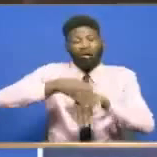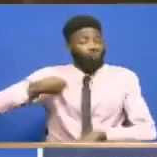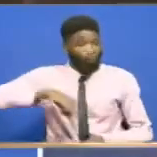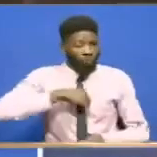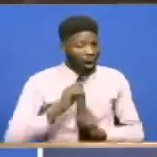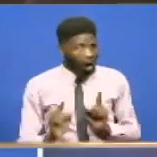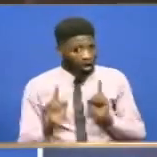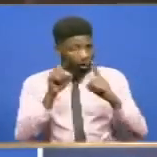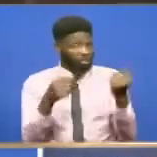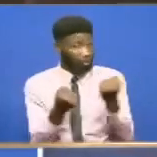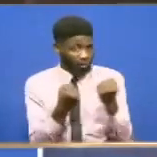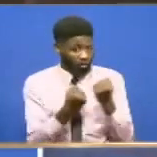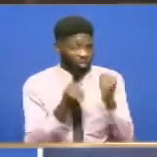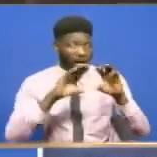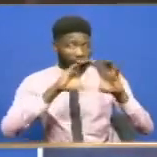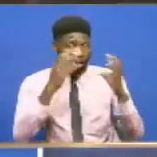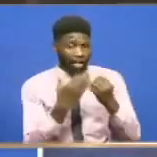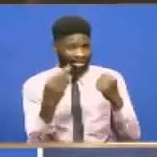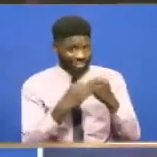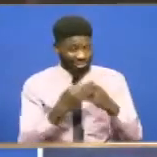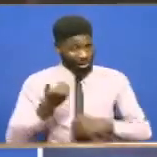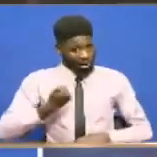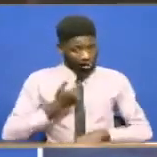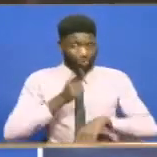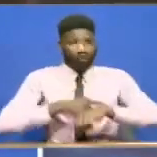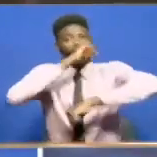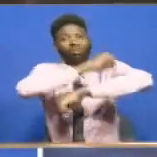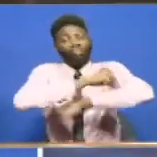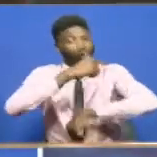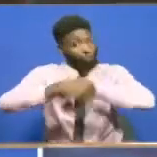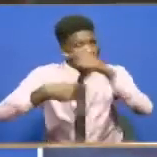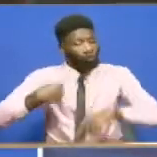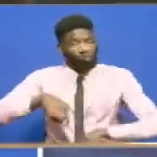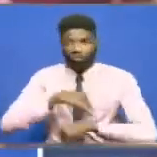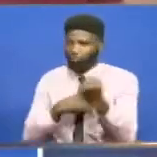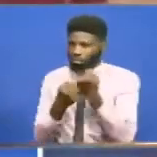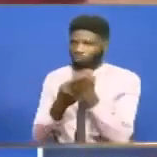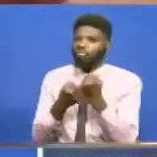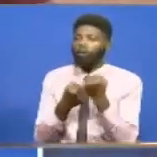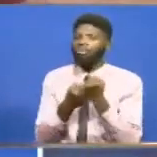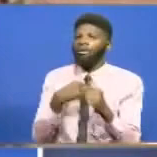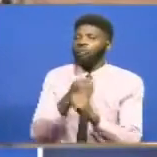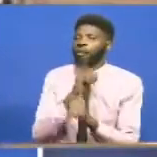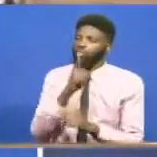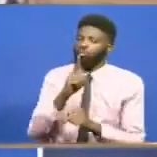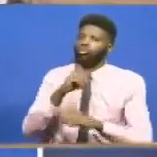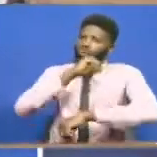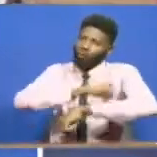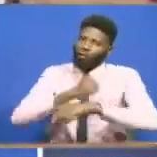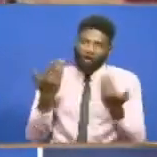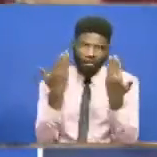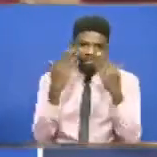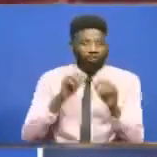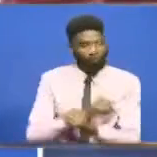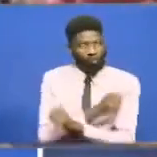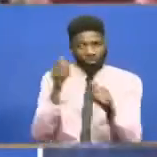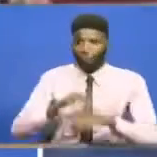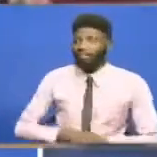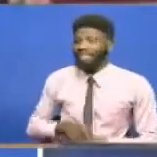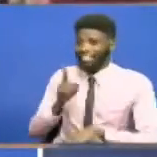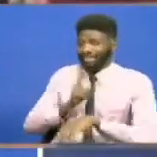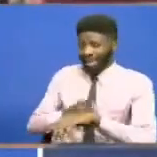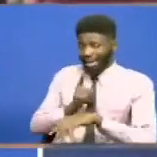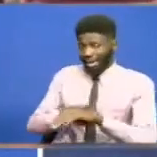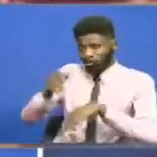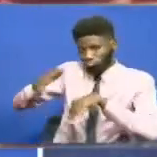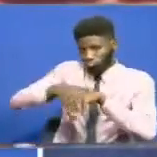8 girls when they are in school. So we are supporting them to just make sure that they finish school well. During the donation for the menstrual health packages, girls